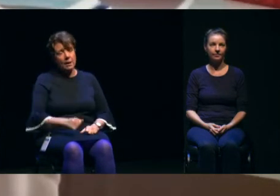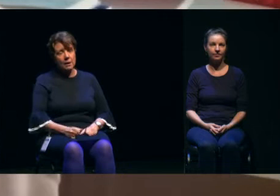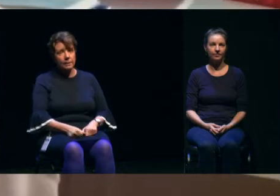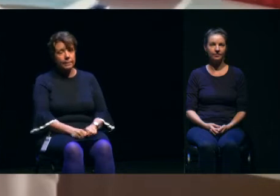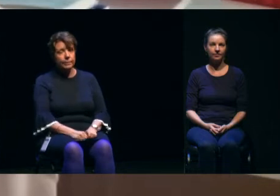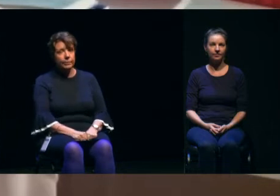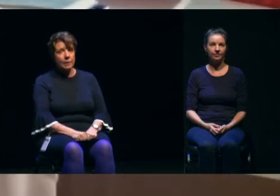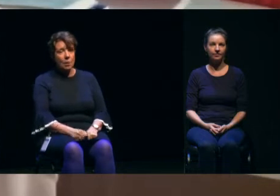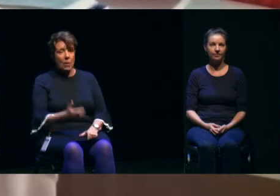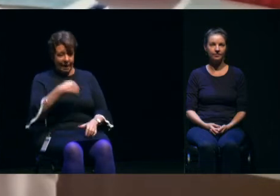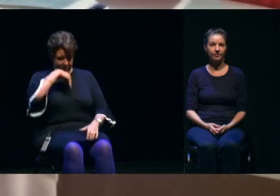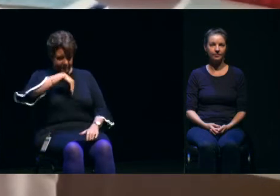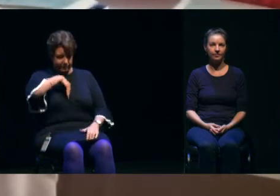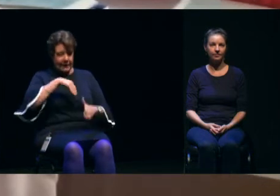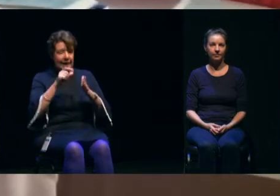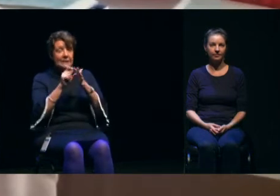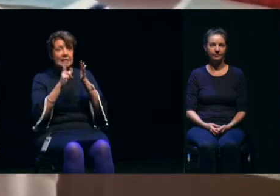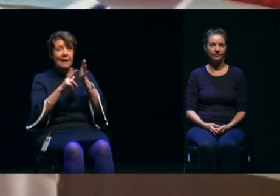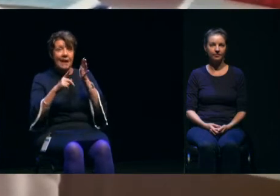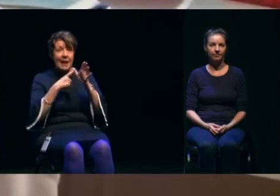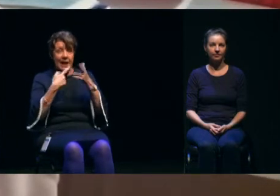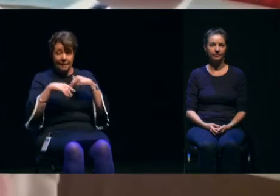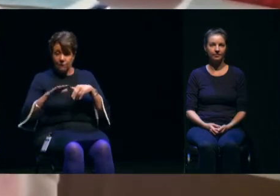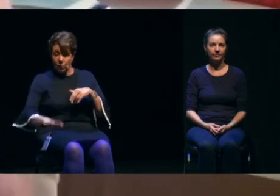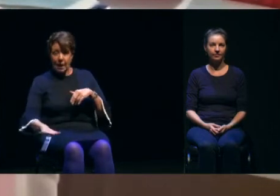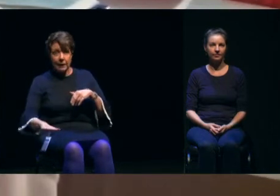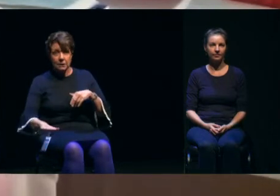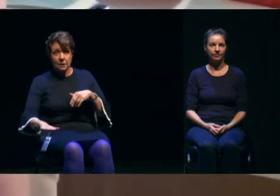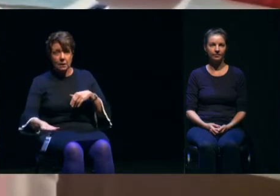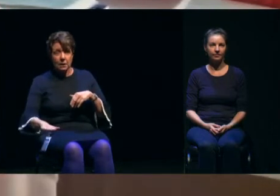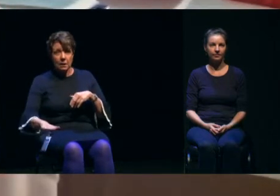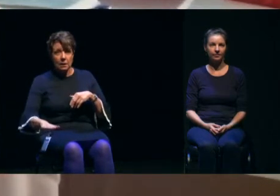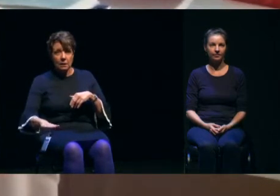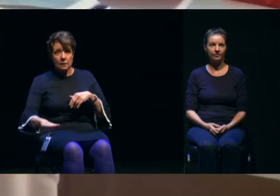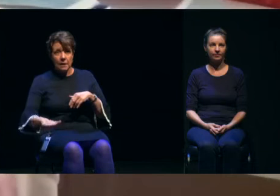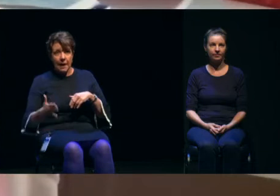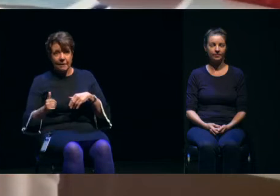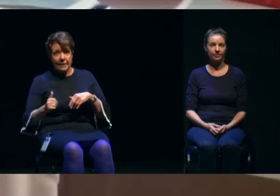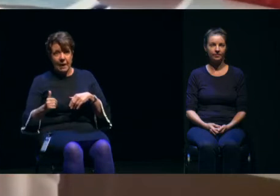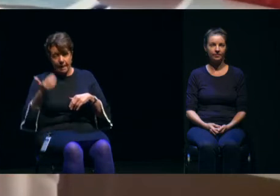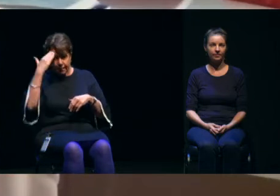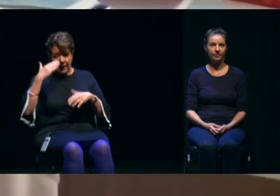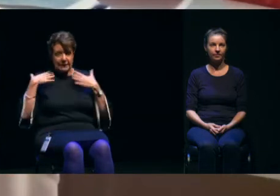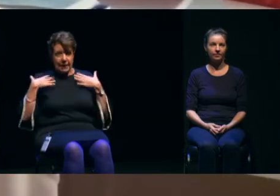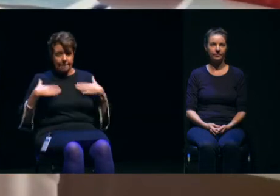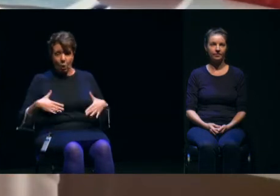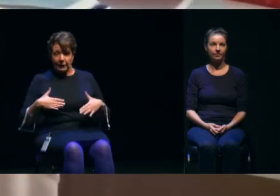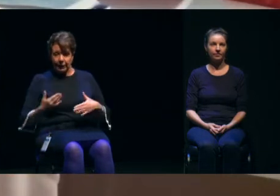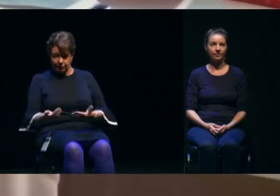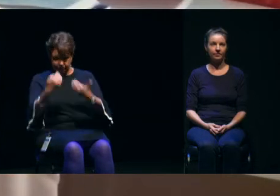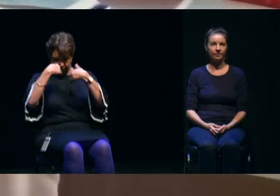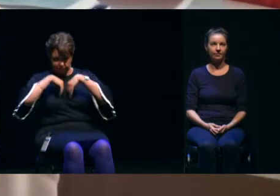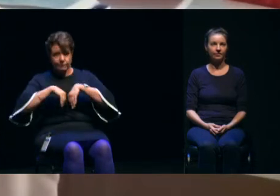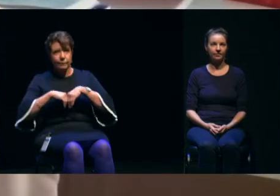our DNA. When we are little, we get in our brains and in our bodies the idea that we